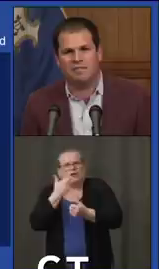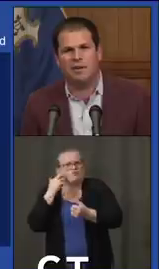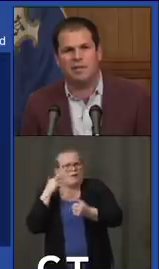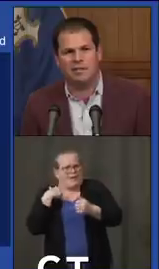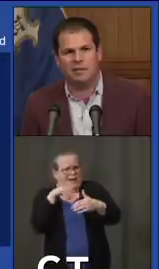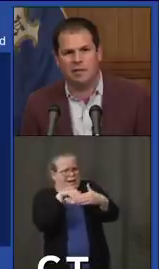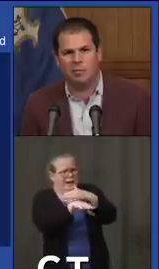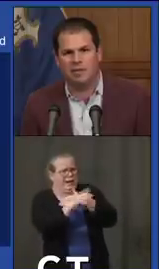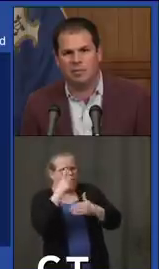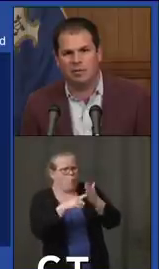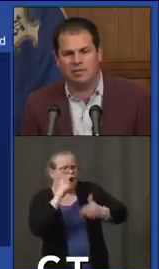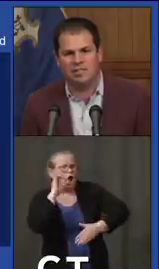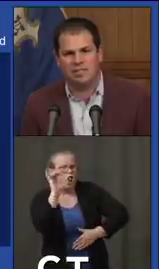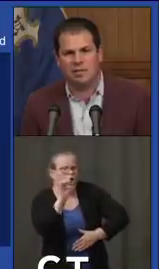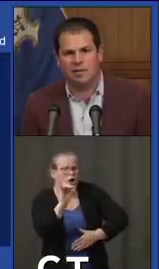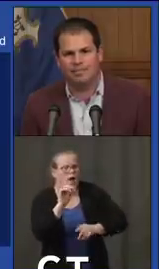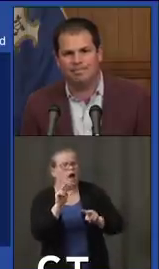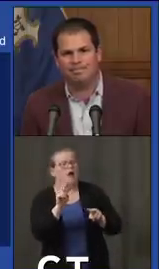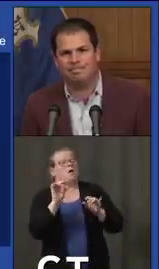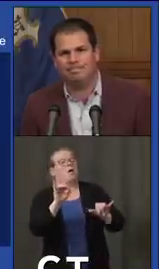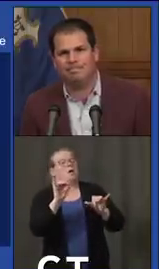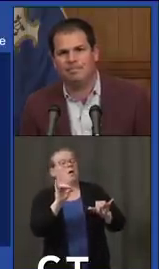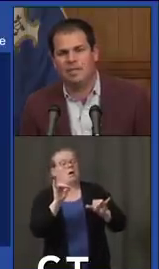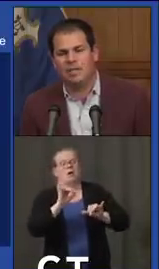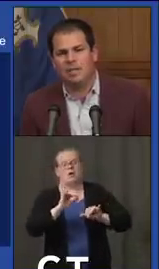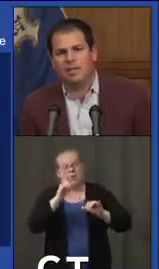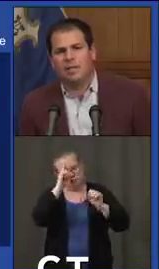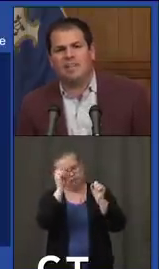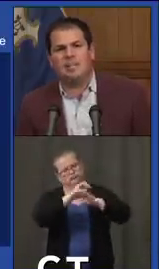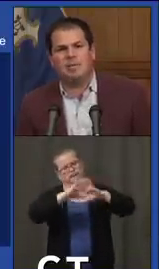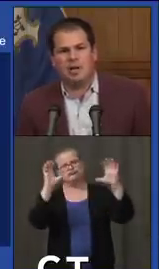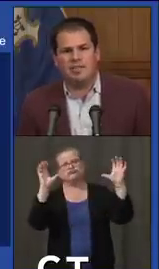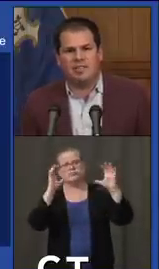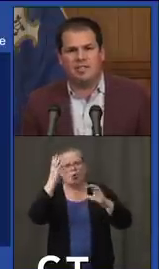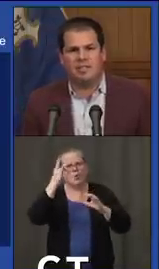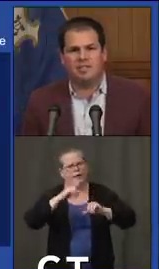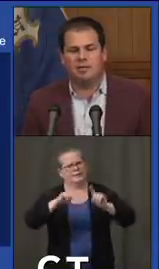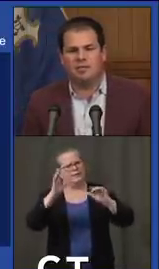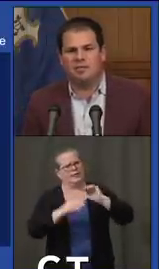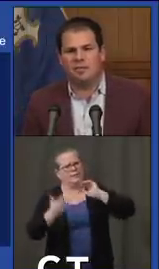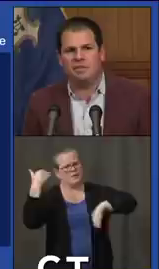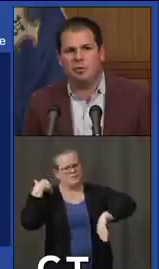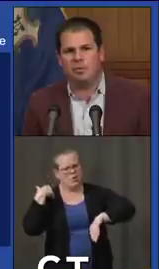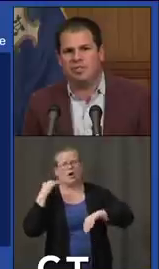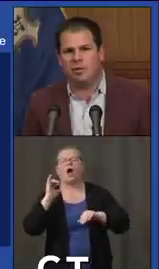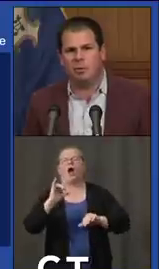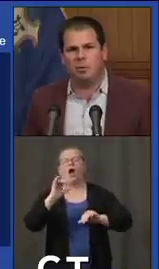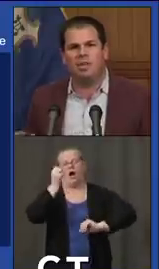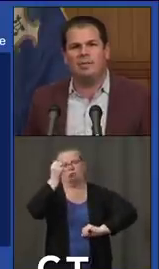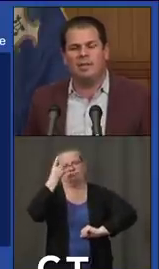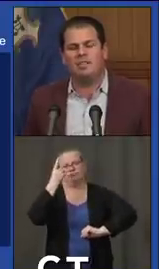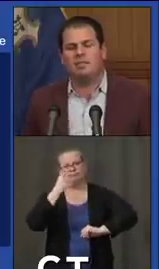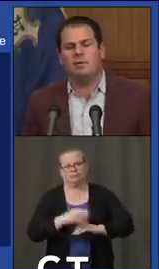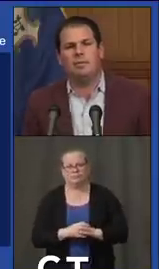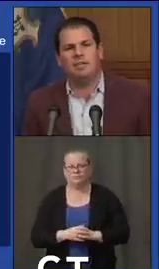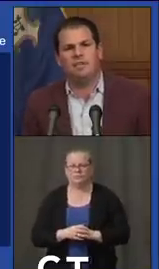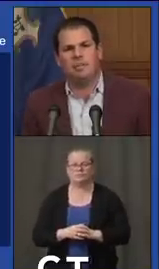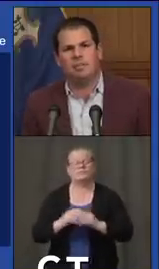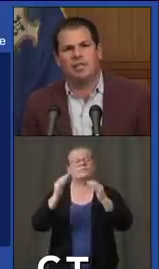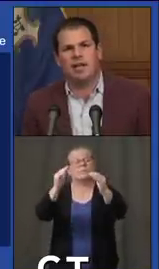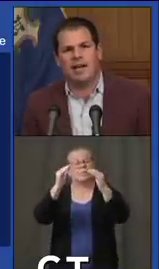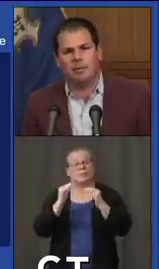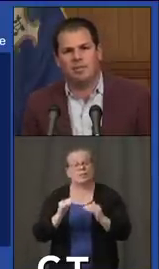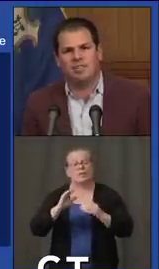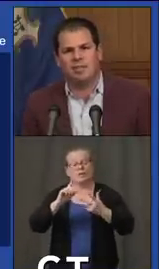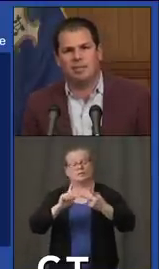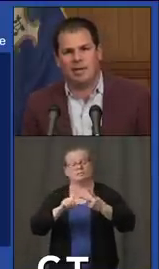why that's very different than what they previously saw. Next up is offices. So first and foremost here, we're limiting this to a